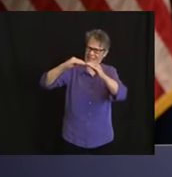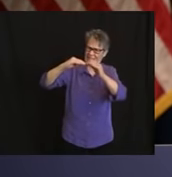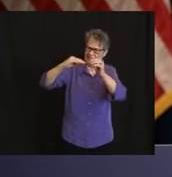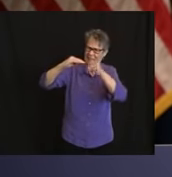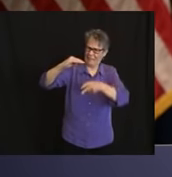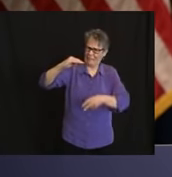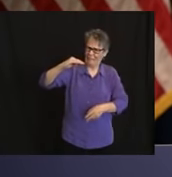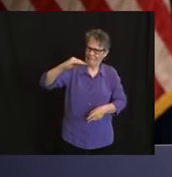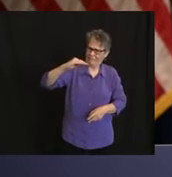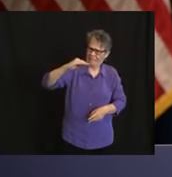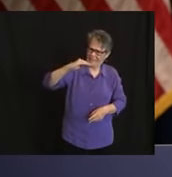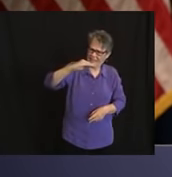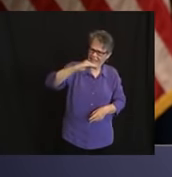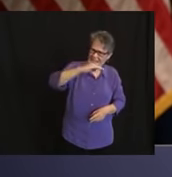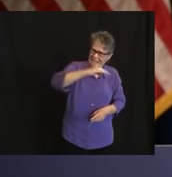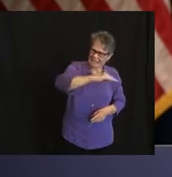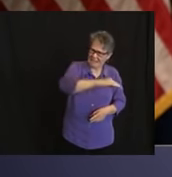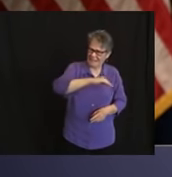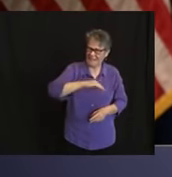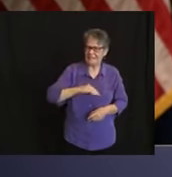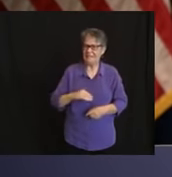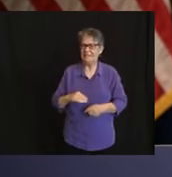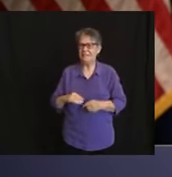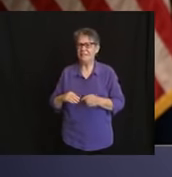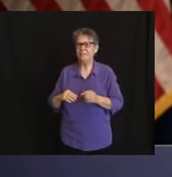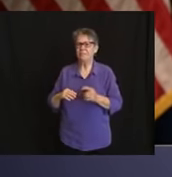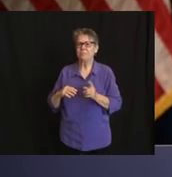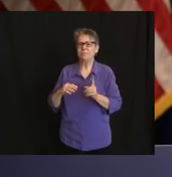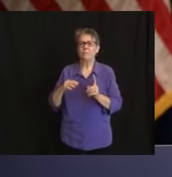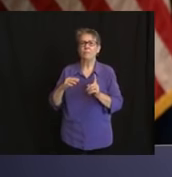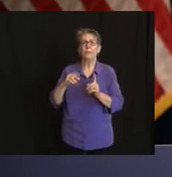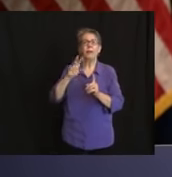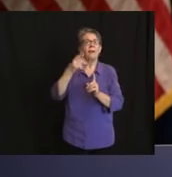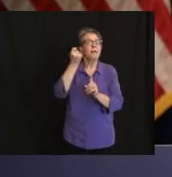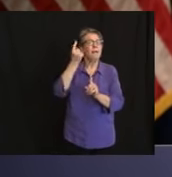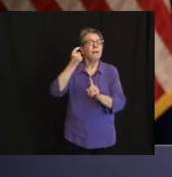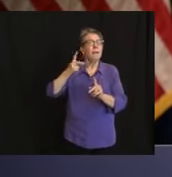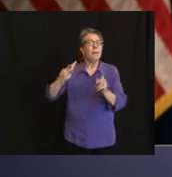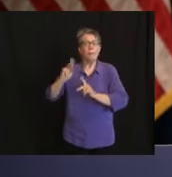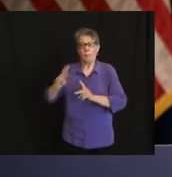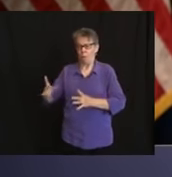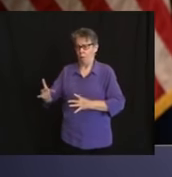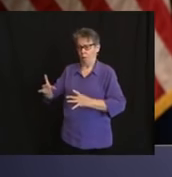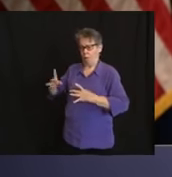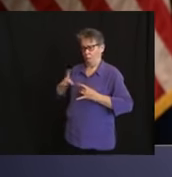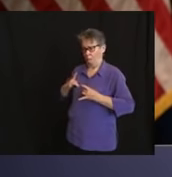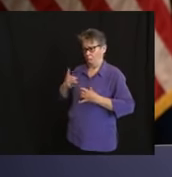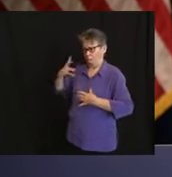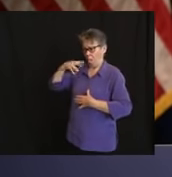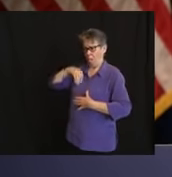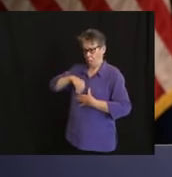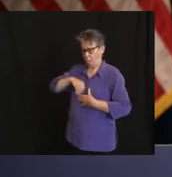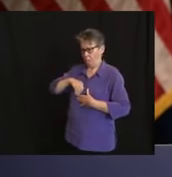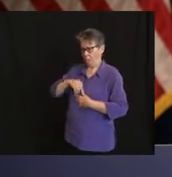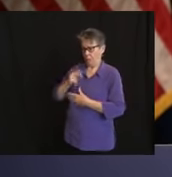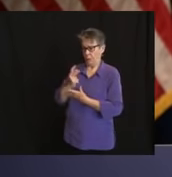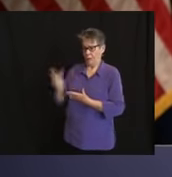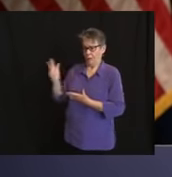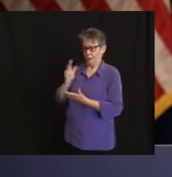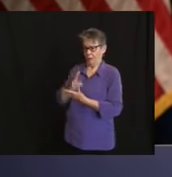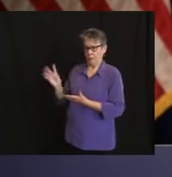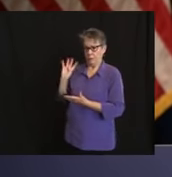masks. Stay home. Stay away from each other. Wash your hands with soap. Keep the faith. That's